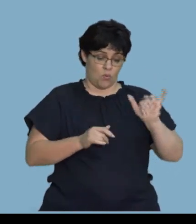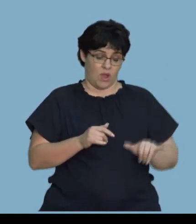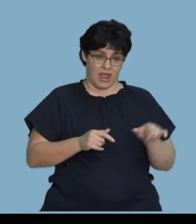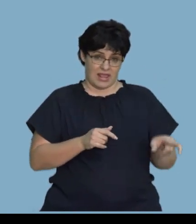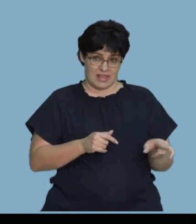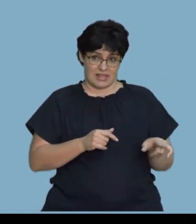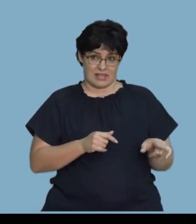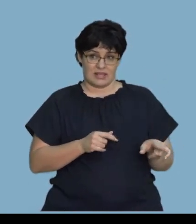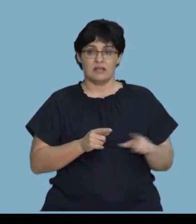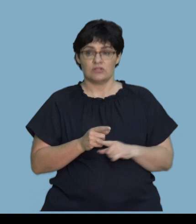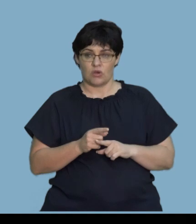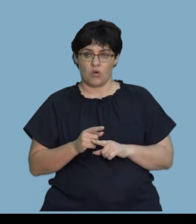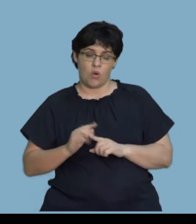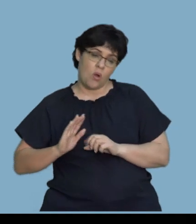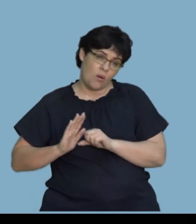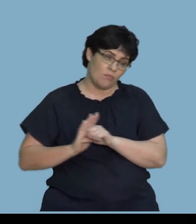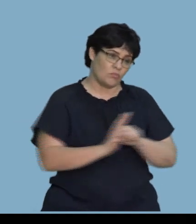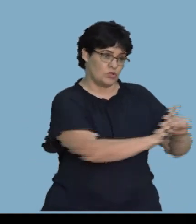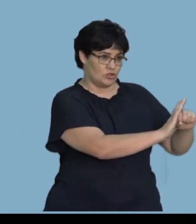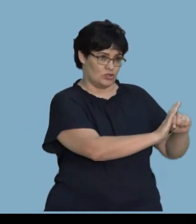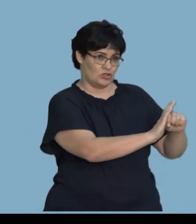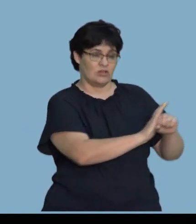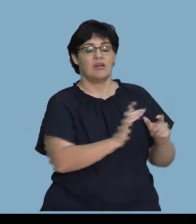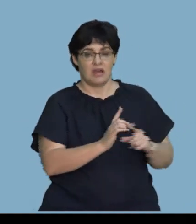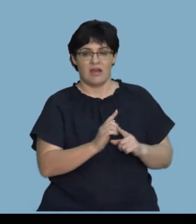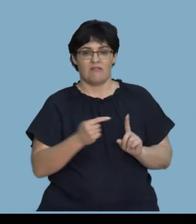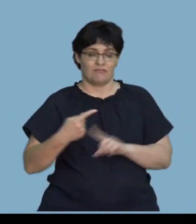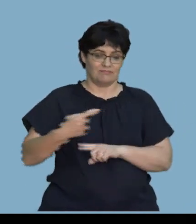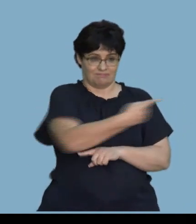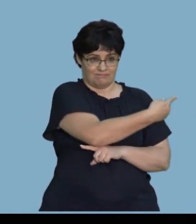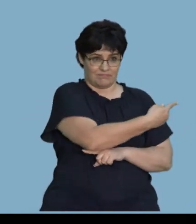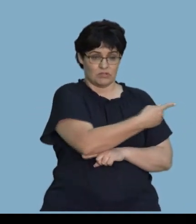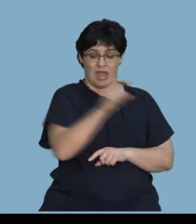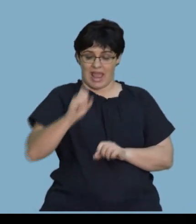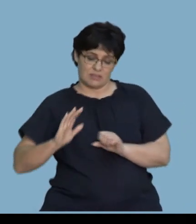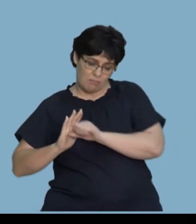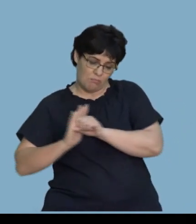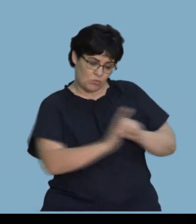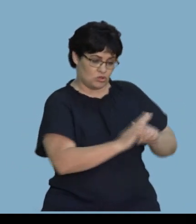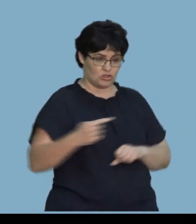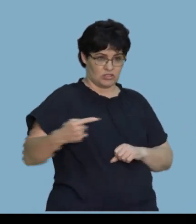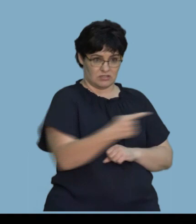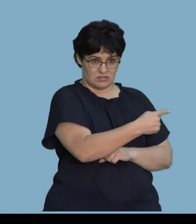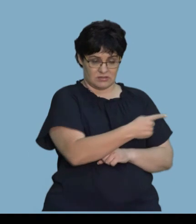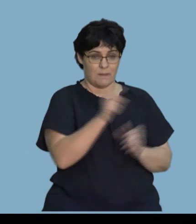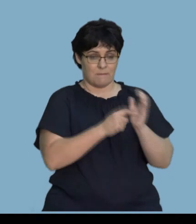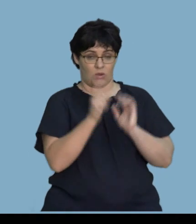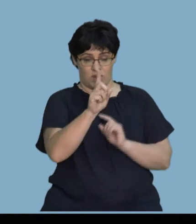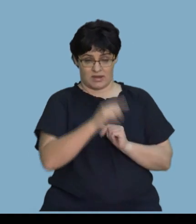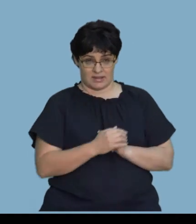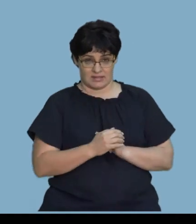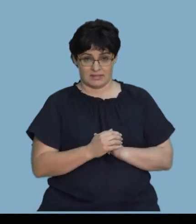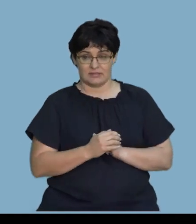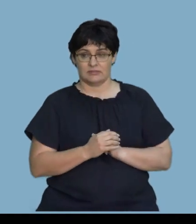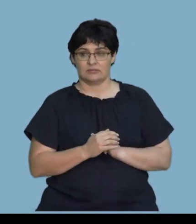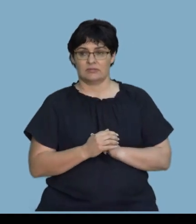Y away from X in that direction. So that's F electrostatic, okay? That's 1 mark, okay? And remember, the